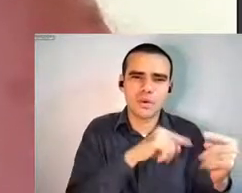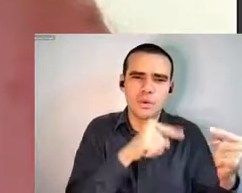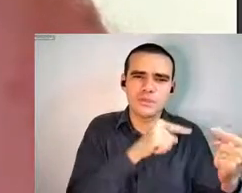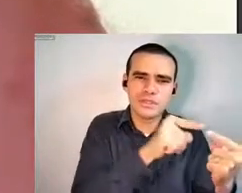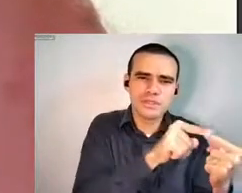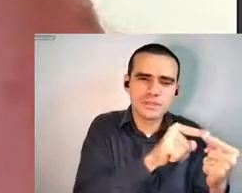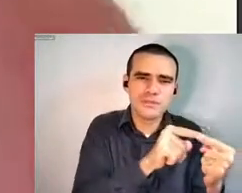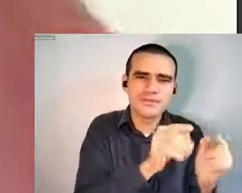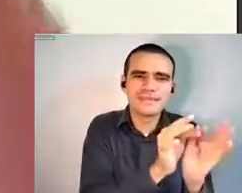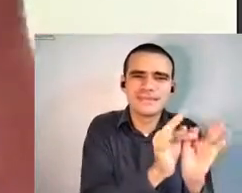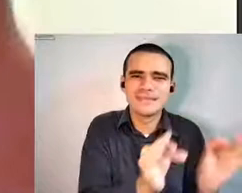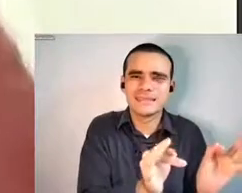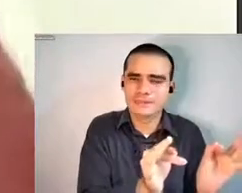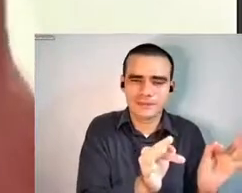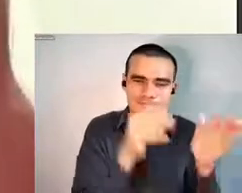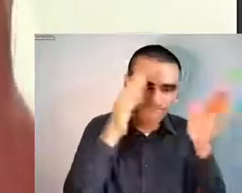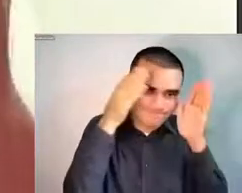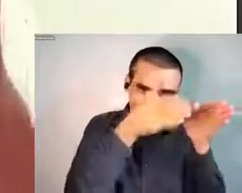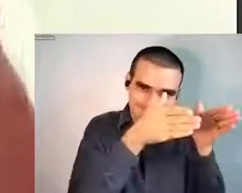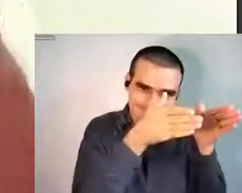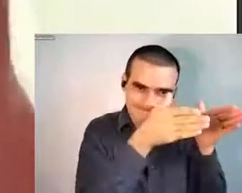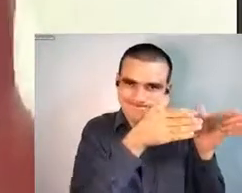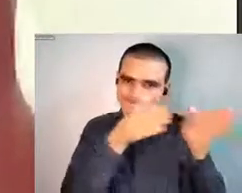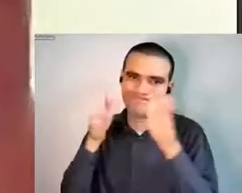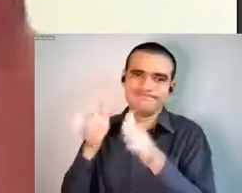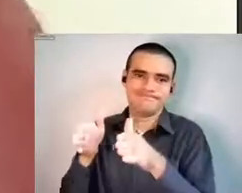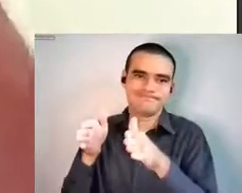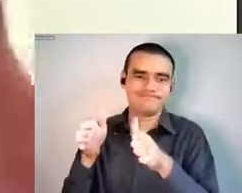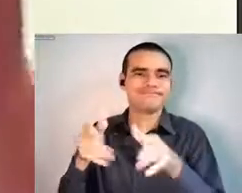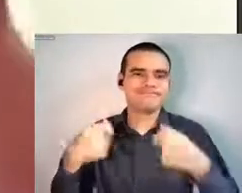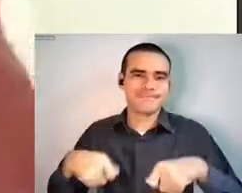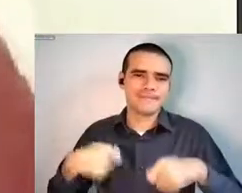and that are too punctual.